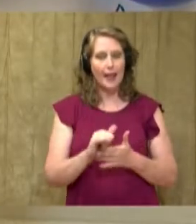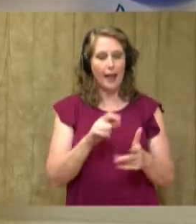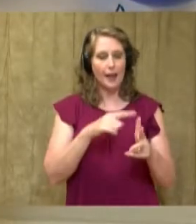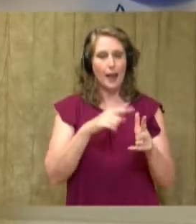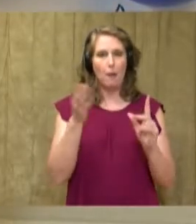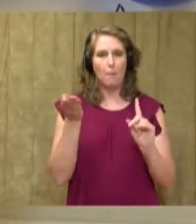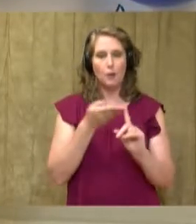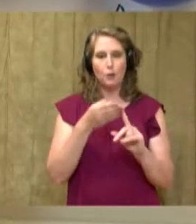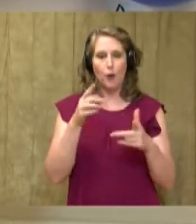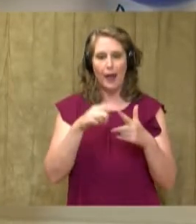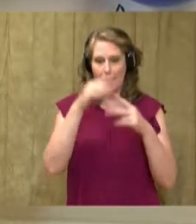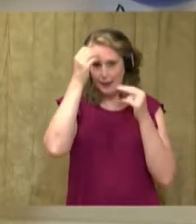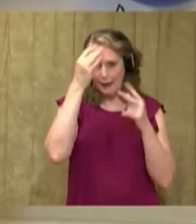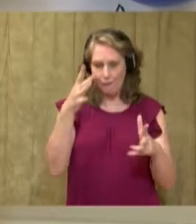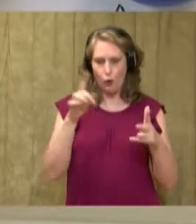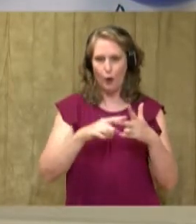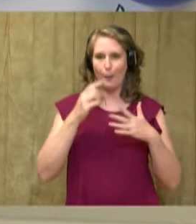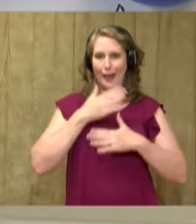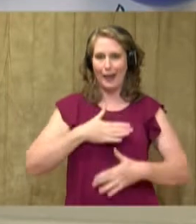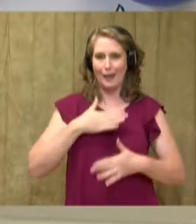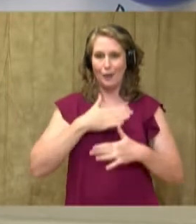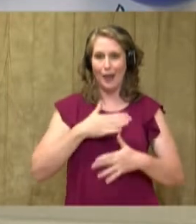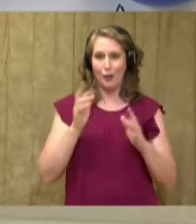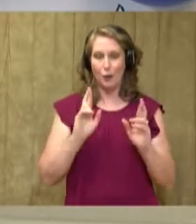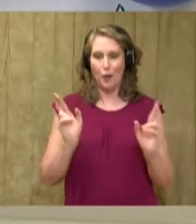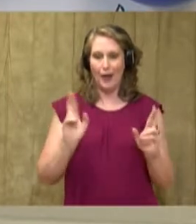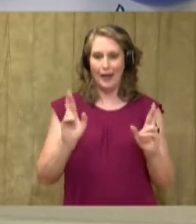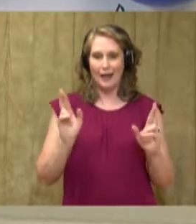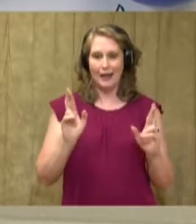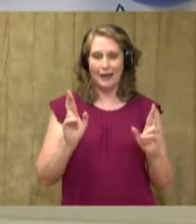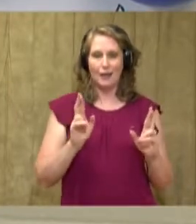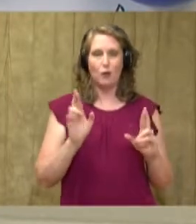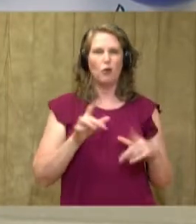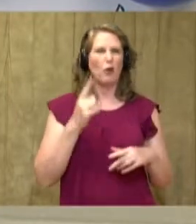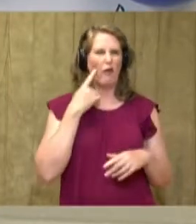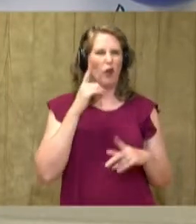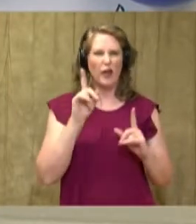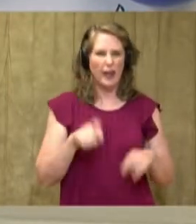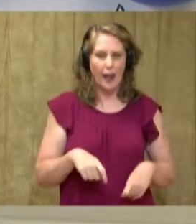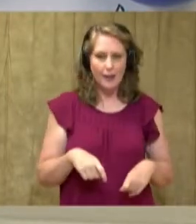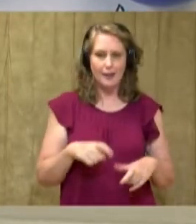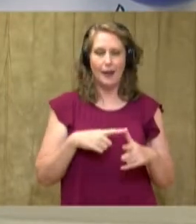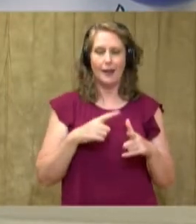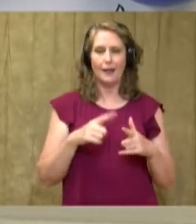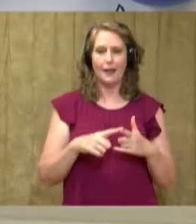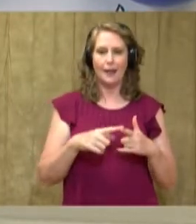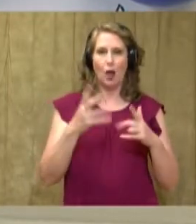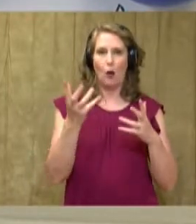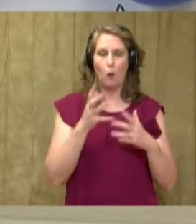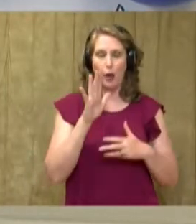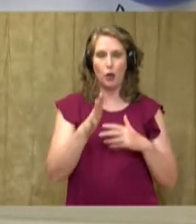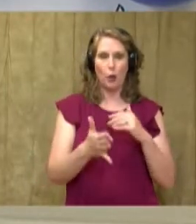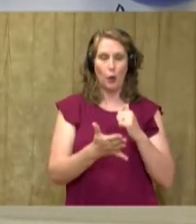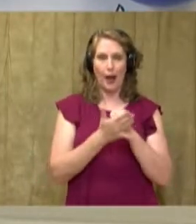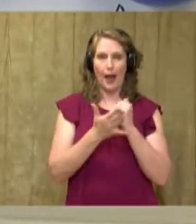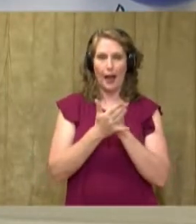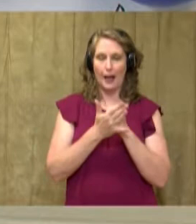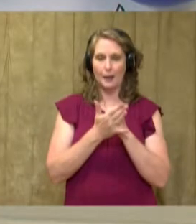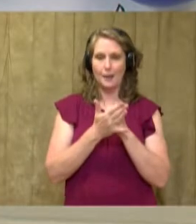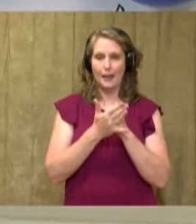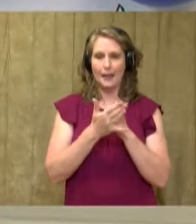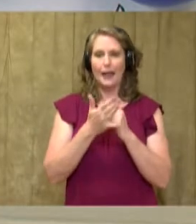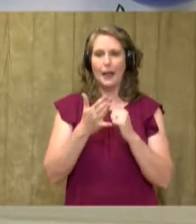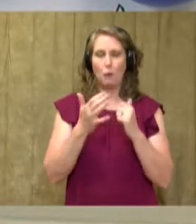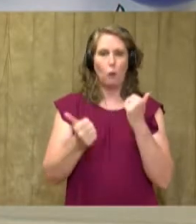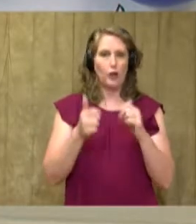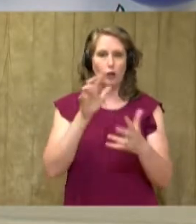or entertain, okay? All right, so here we go. All right, we'll just do one for like a test run, and then I want your help picking which one I should